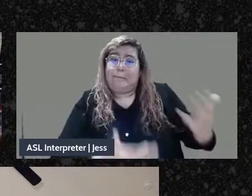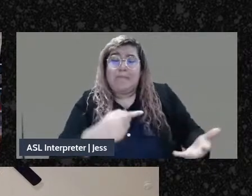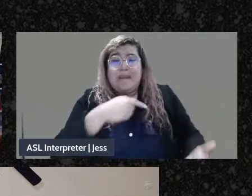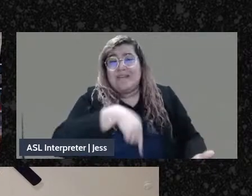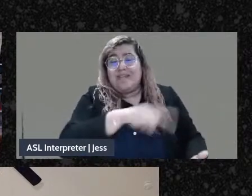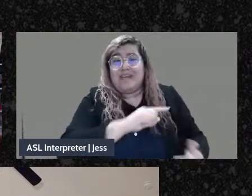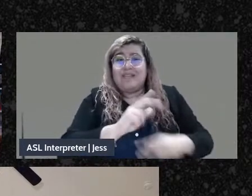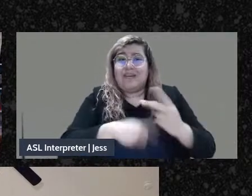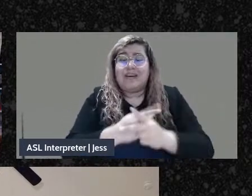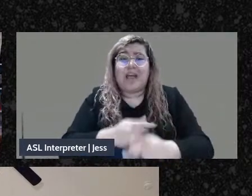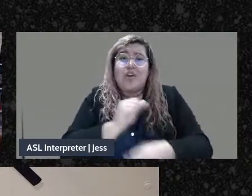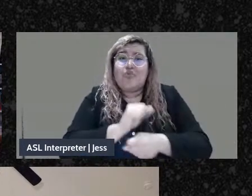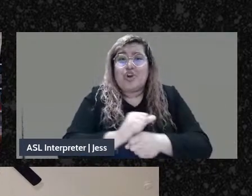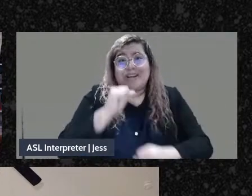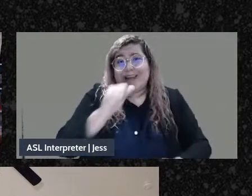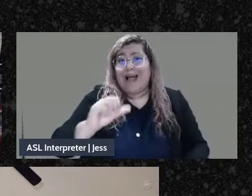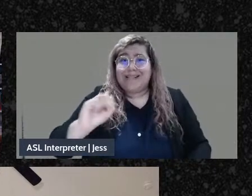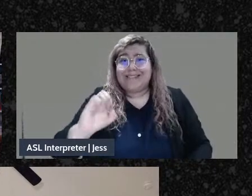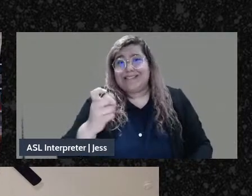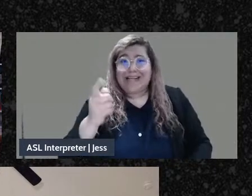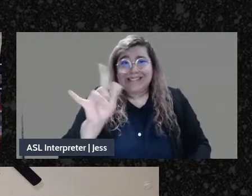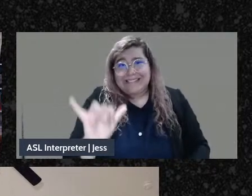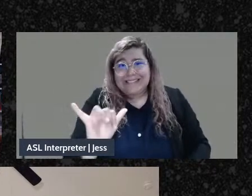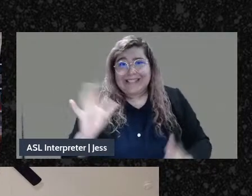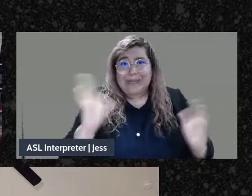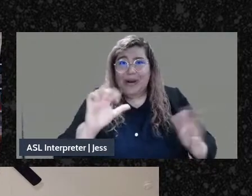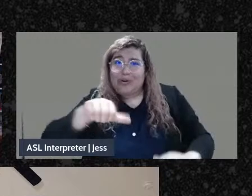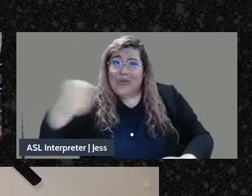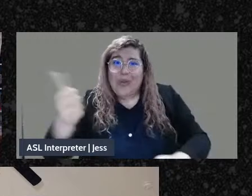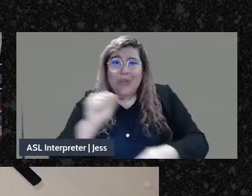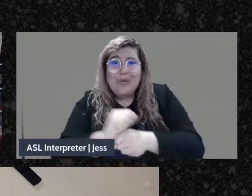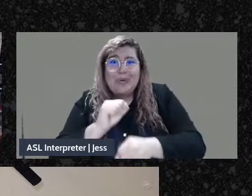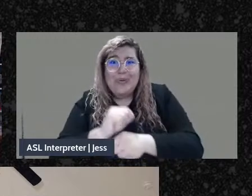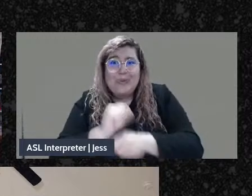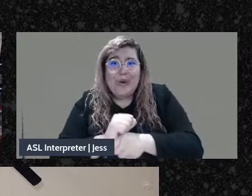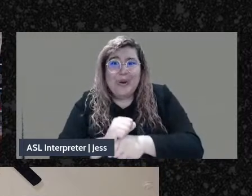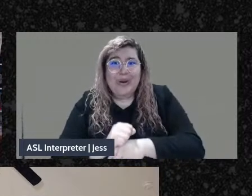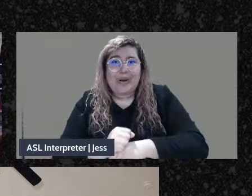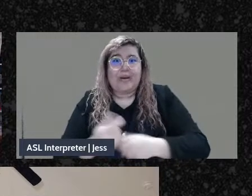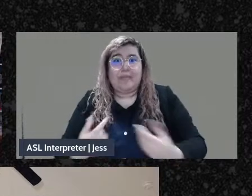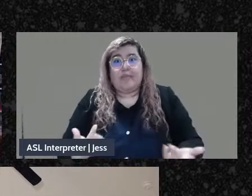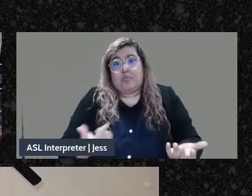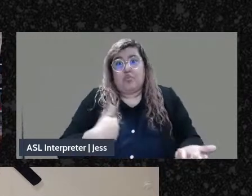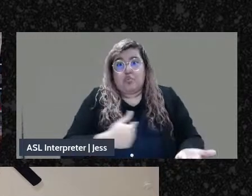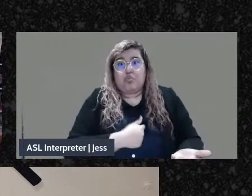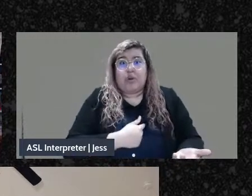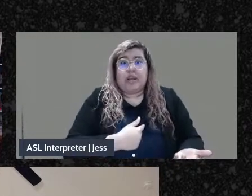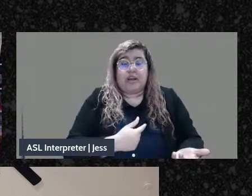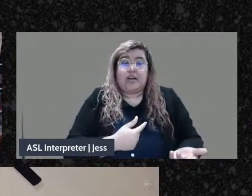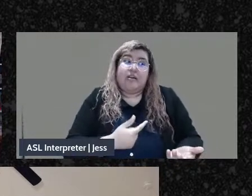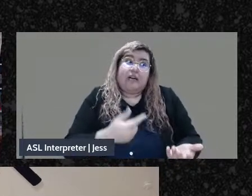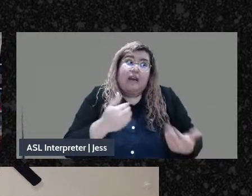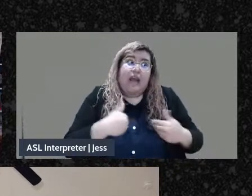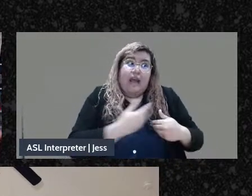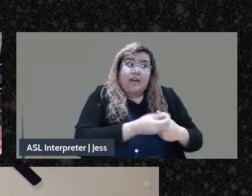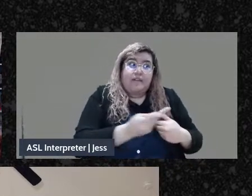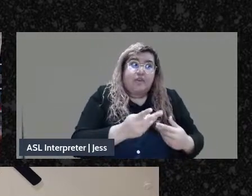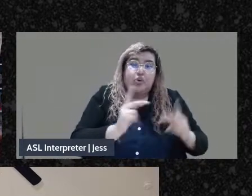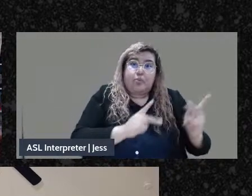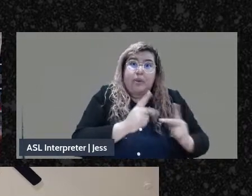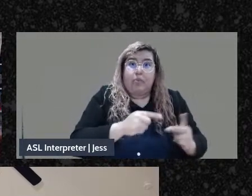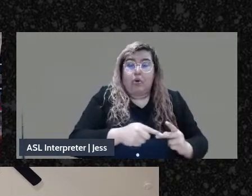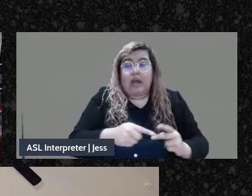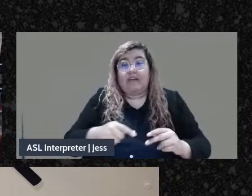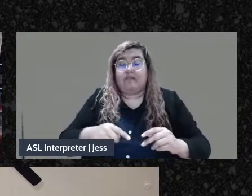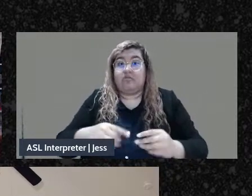getting into the weeds of city budgets and city governance, like having people signed up to listen to every single city council hearing and